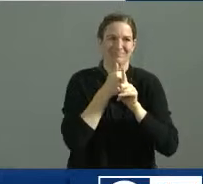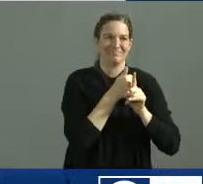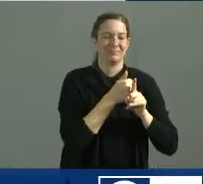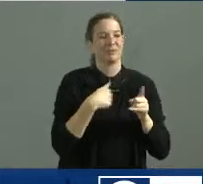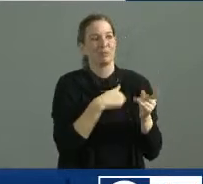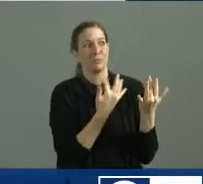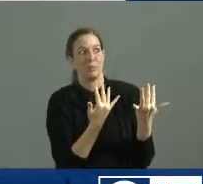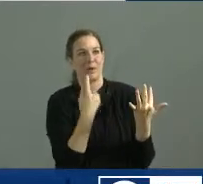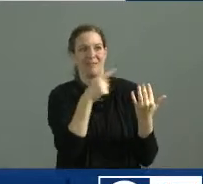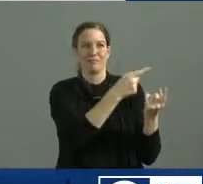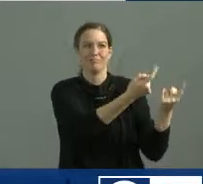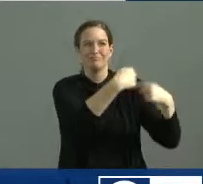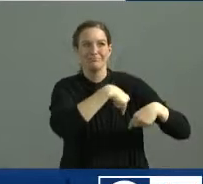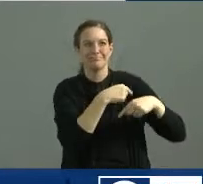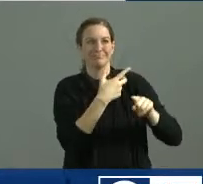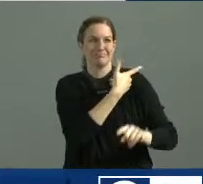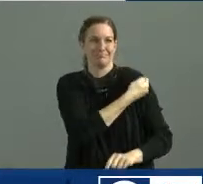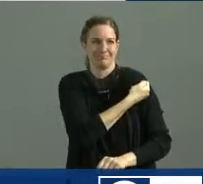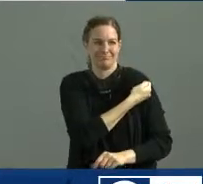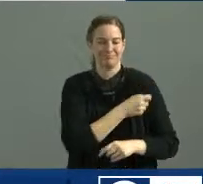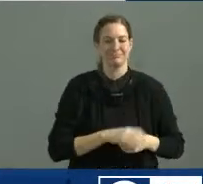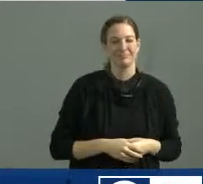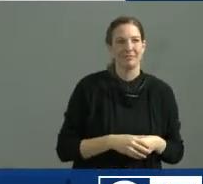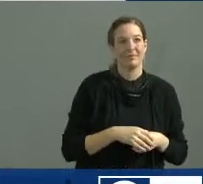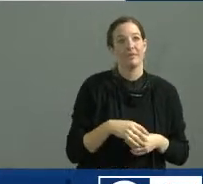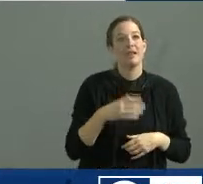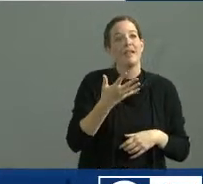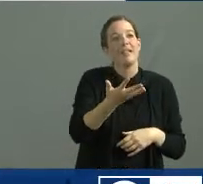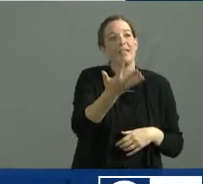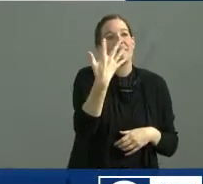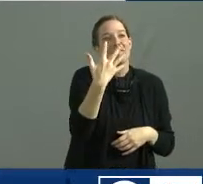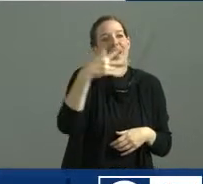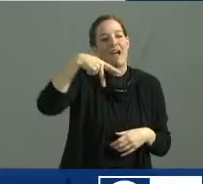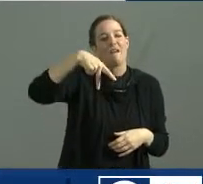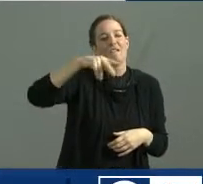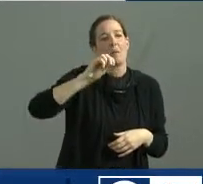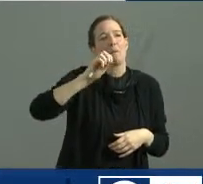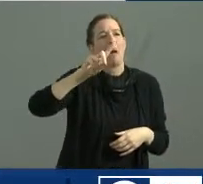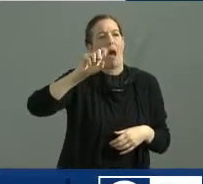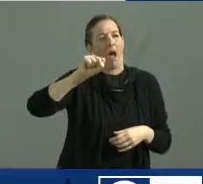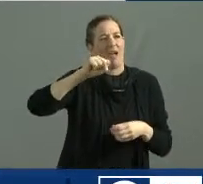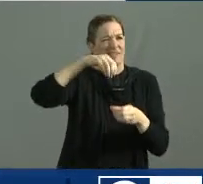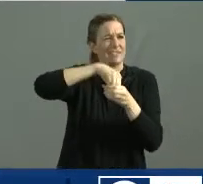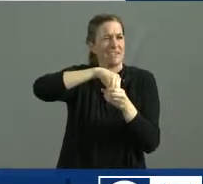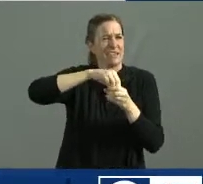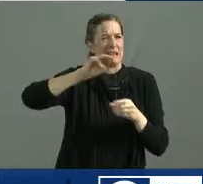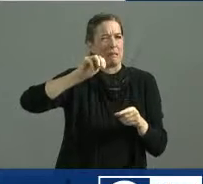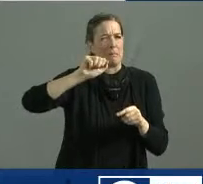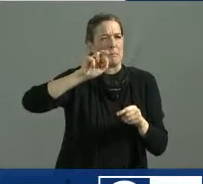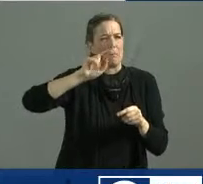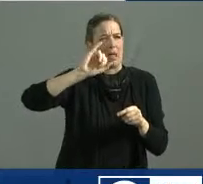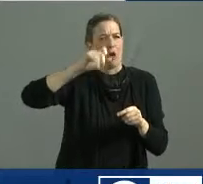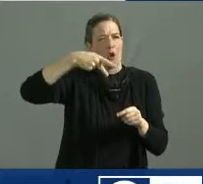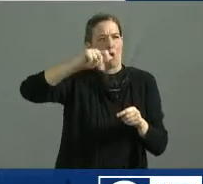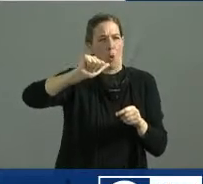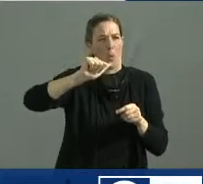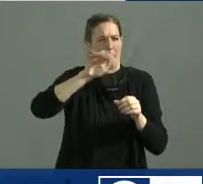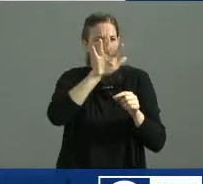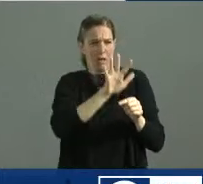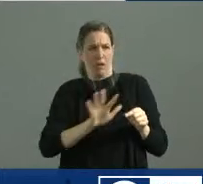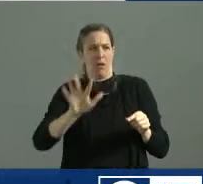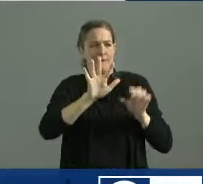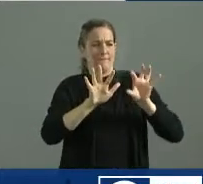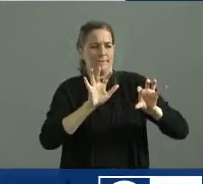5 vaccination pods in Maricopa County are continuing to operate over the next several weeks to